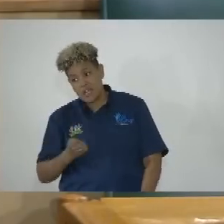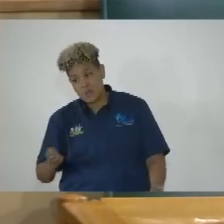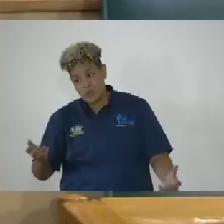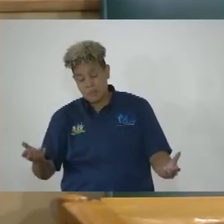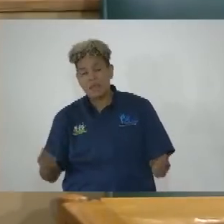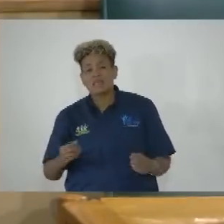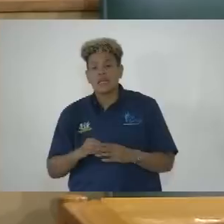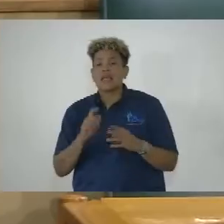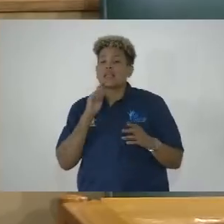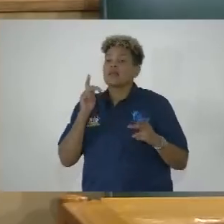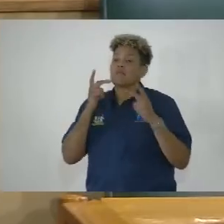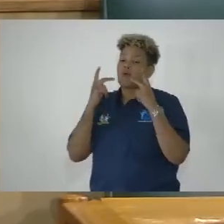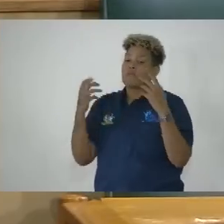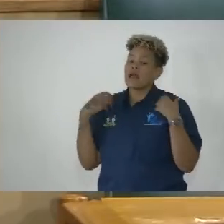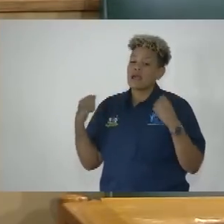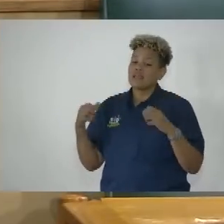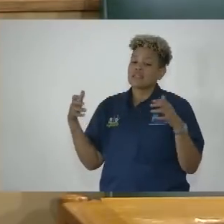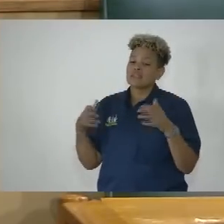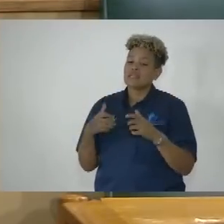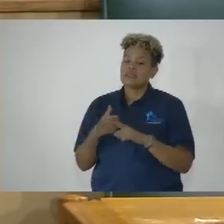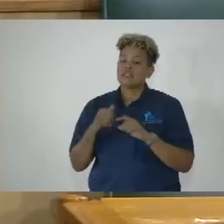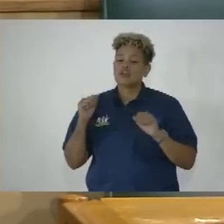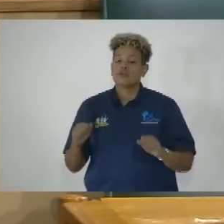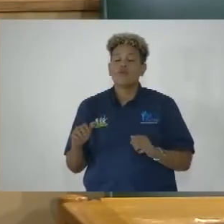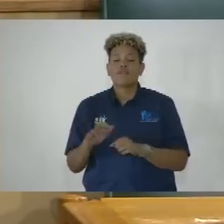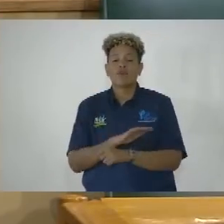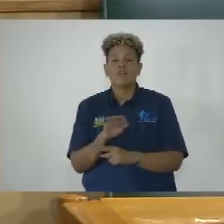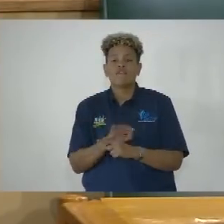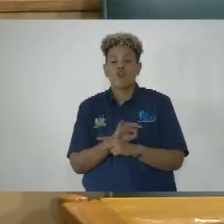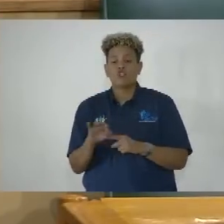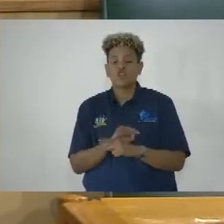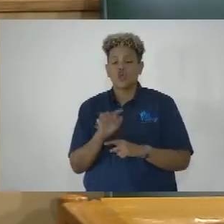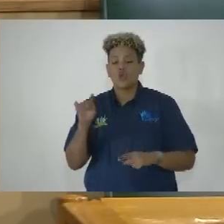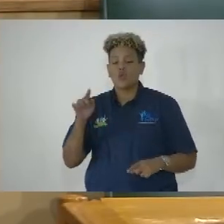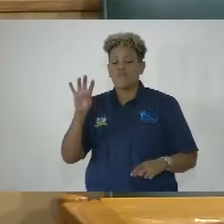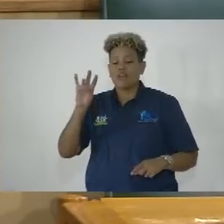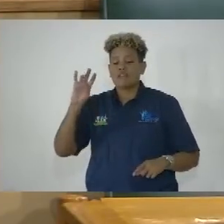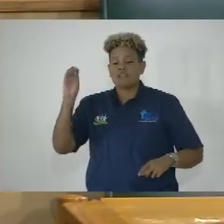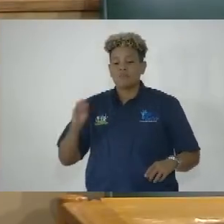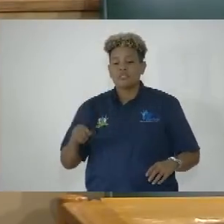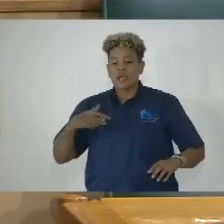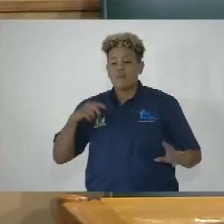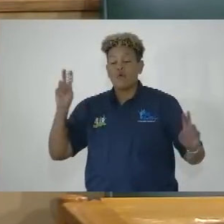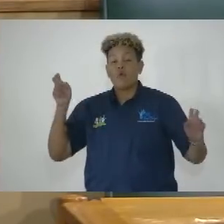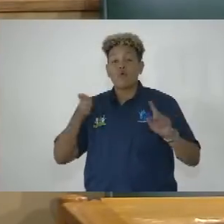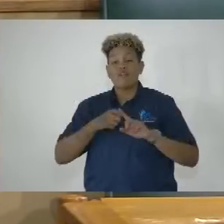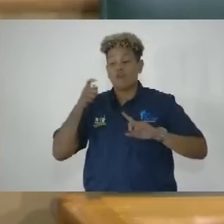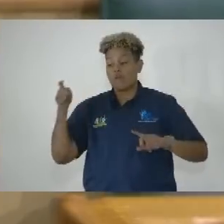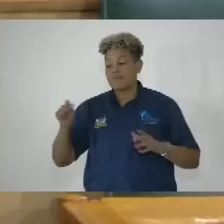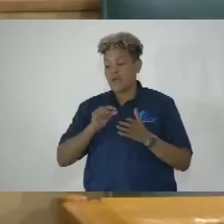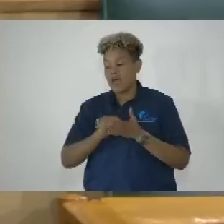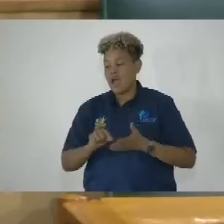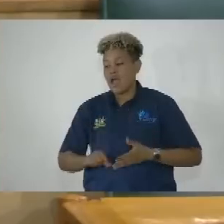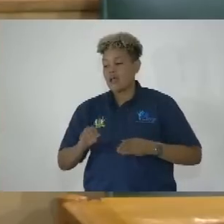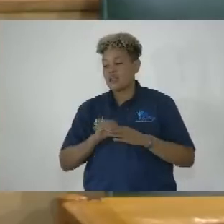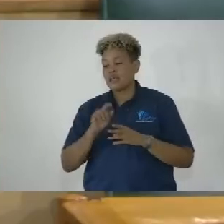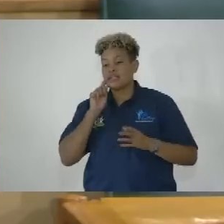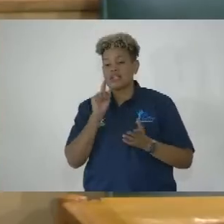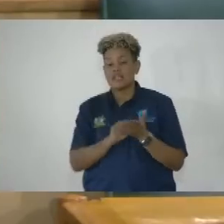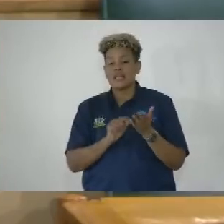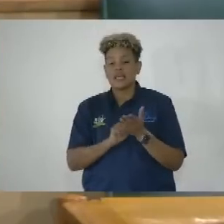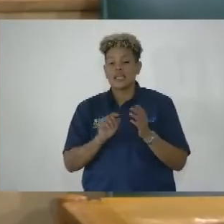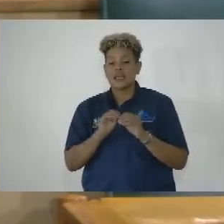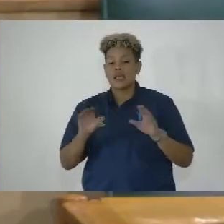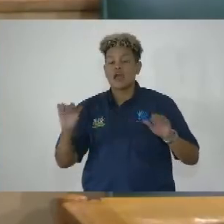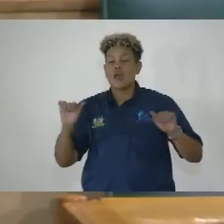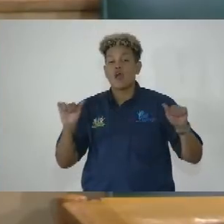in the public health sector fully functional. And I'm quoting from the article in the Gleaner,